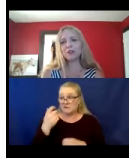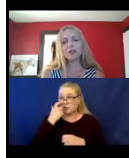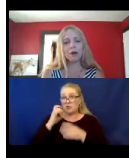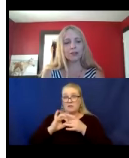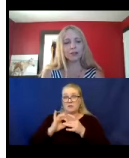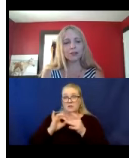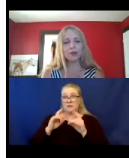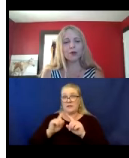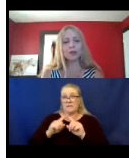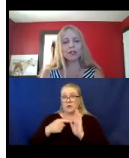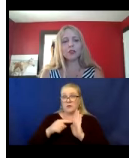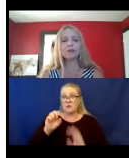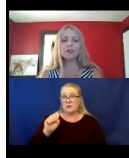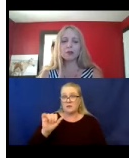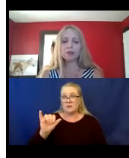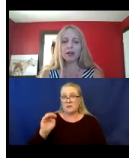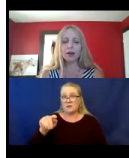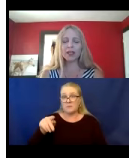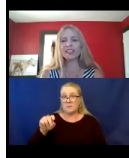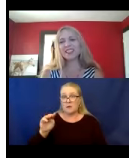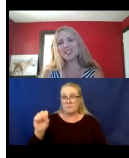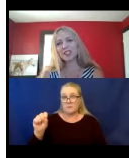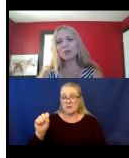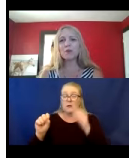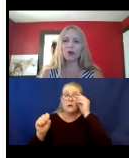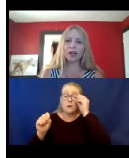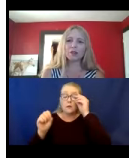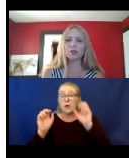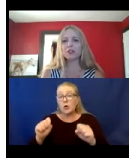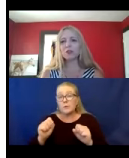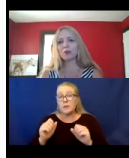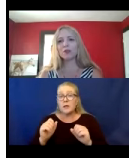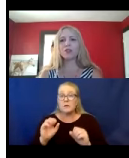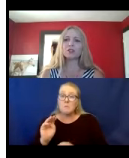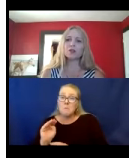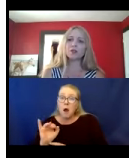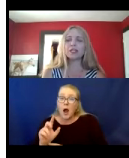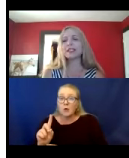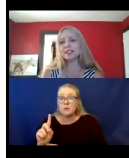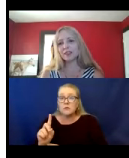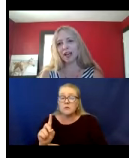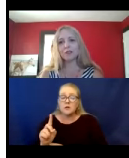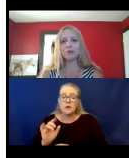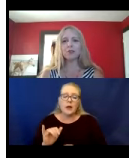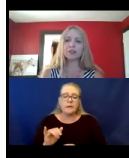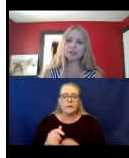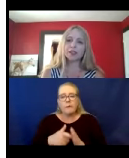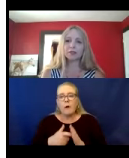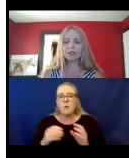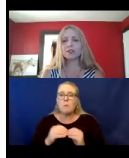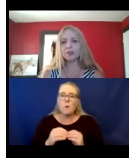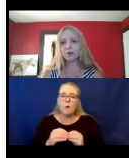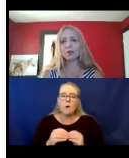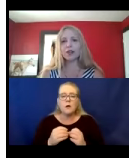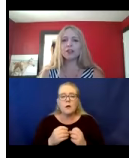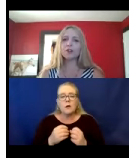they're fairly mild, so you have some of them and it takes a little bit more effort than normal to do your day-to-day life or the things that you